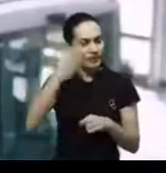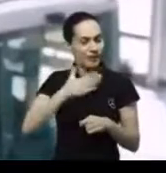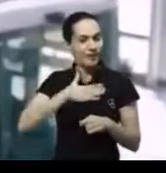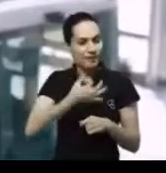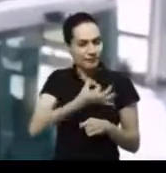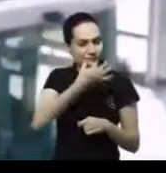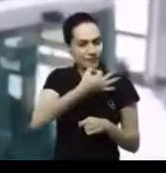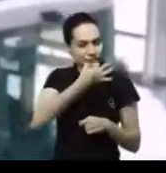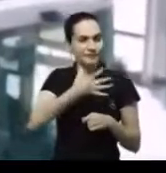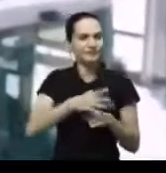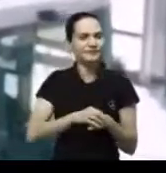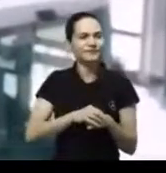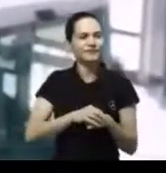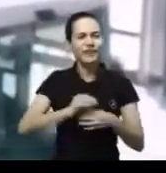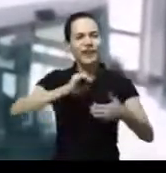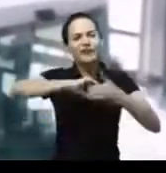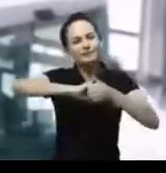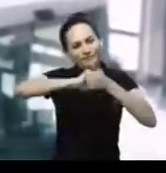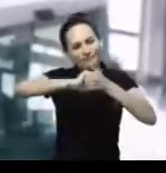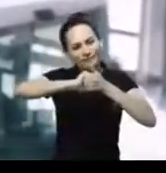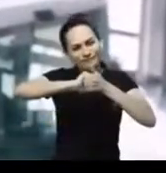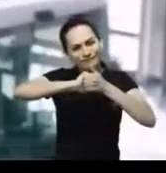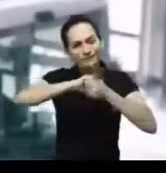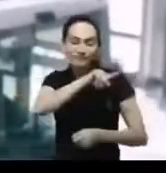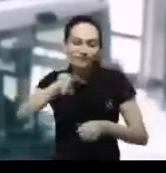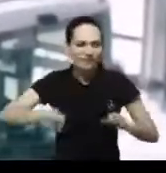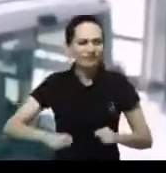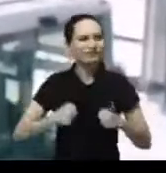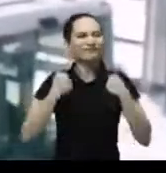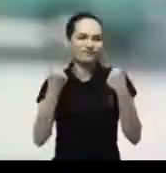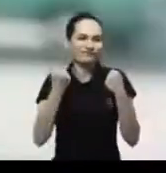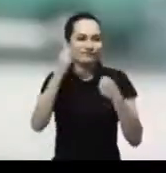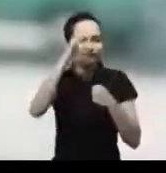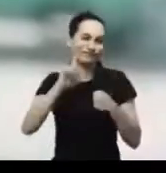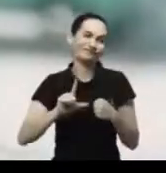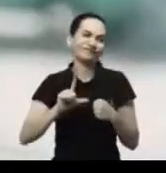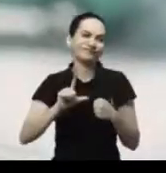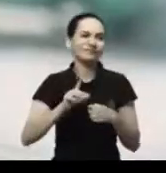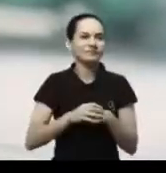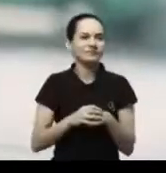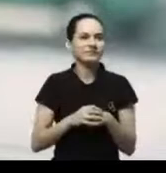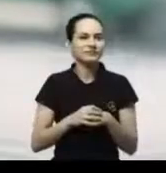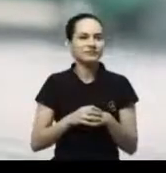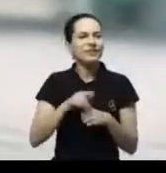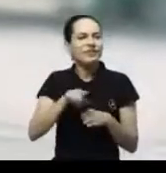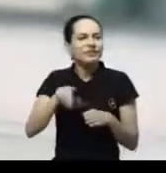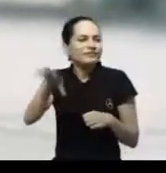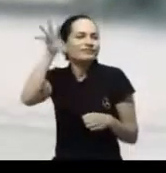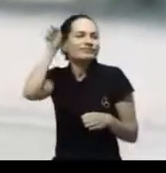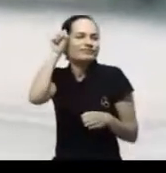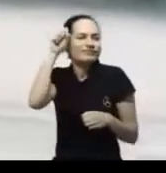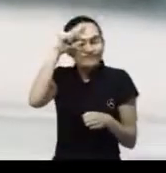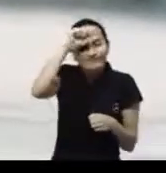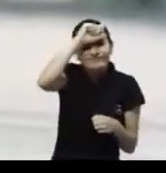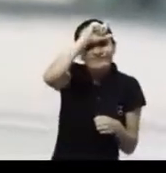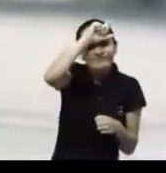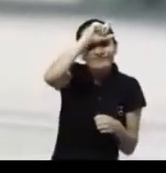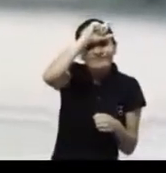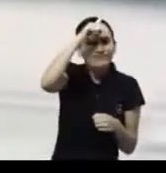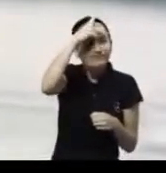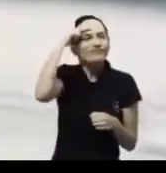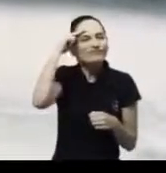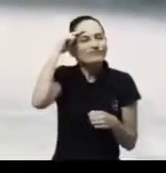in my opinion Is Strong leadership Style of your customers which your needs and